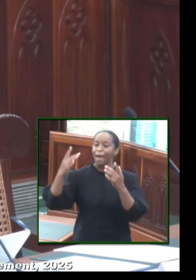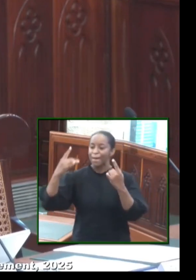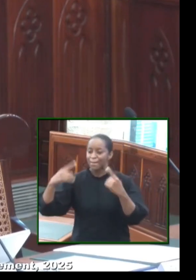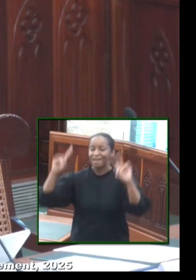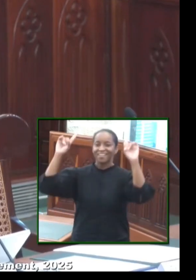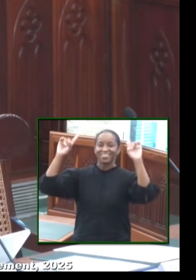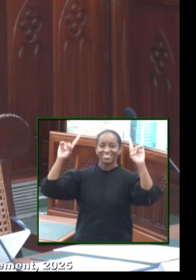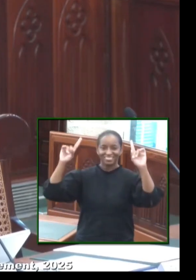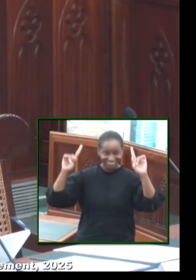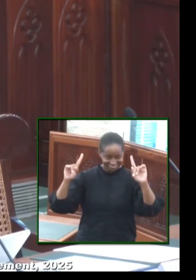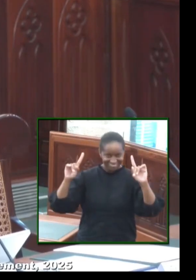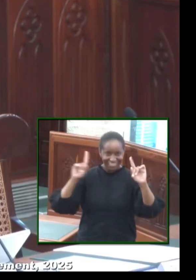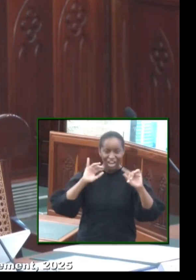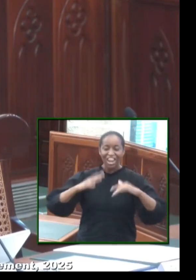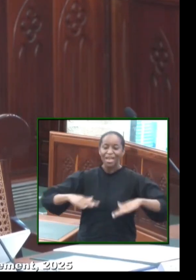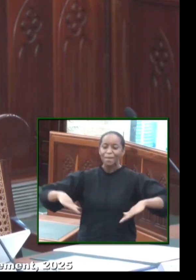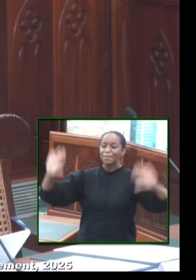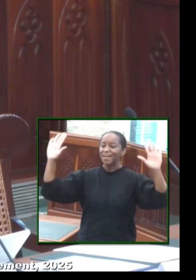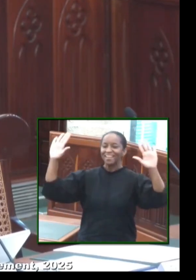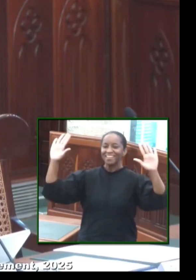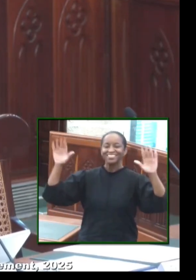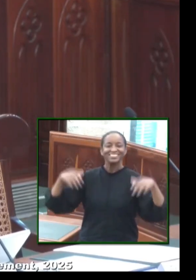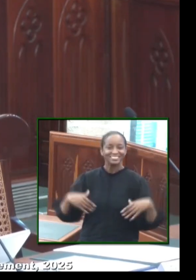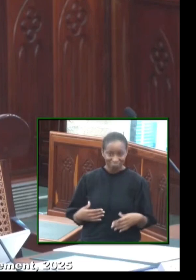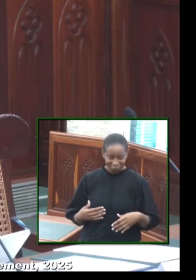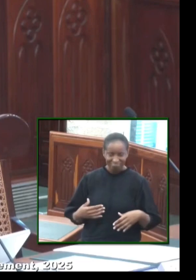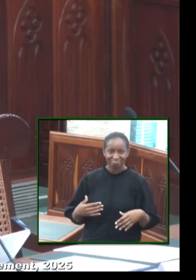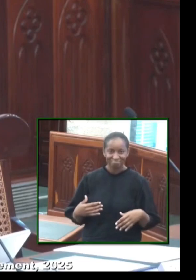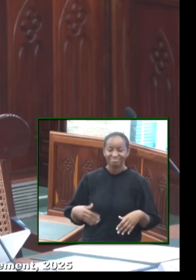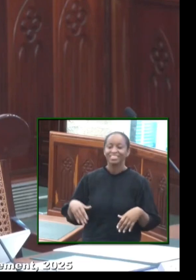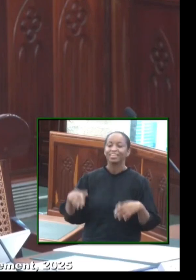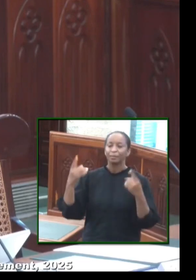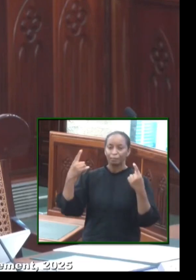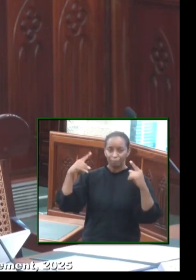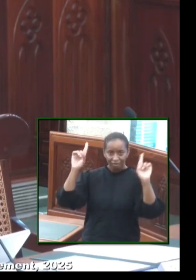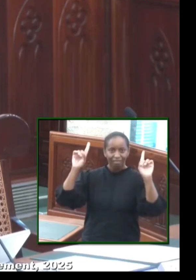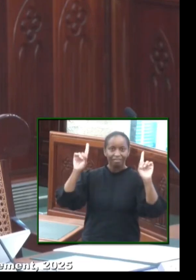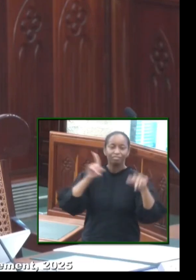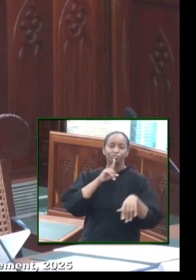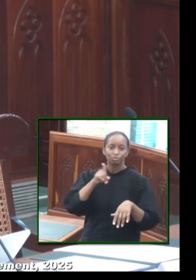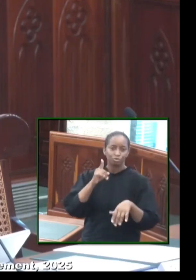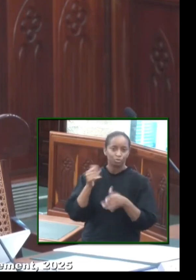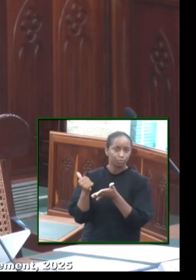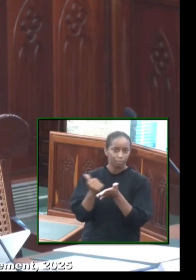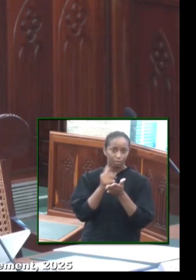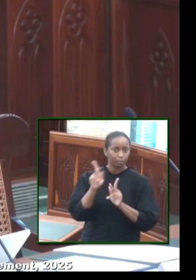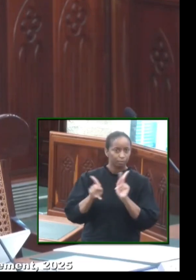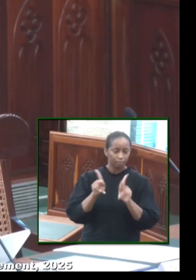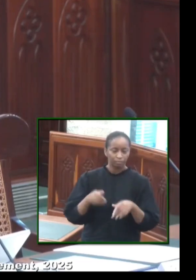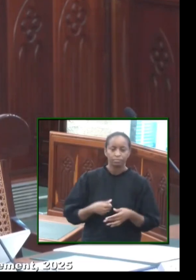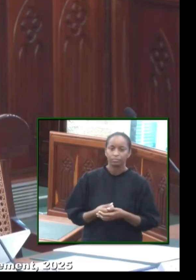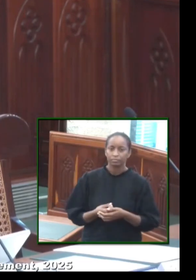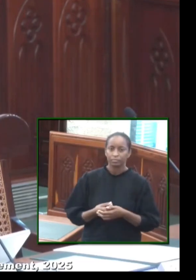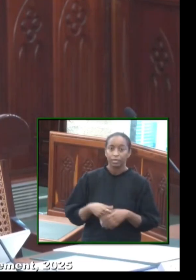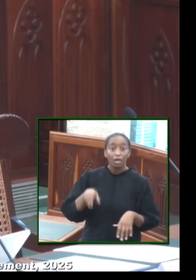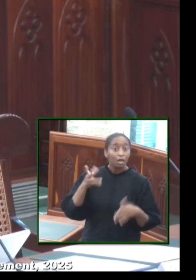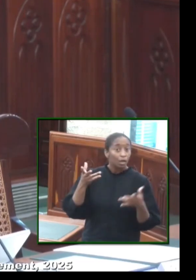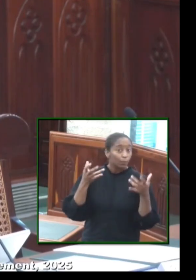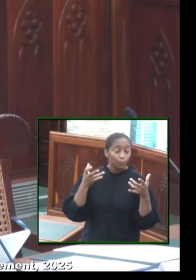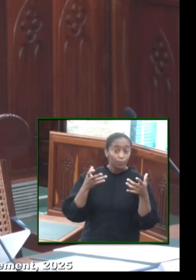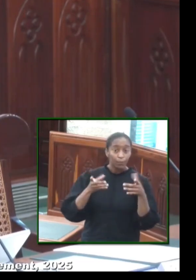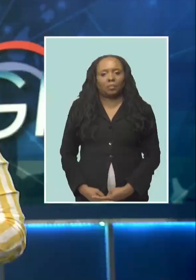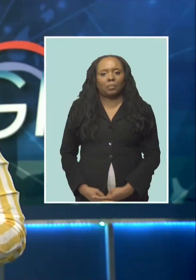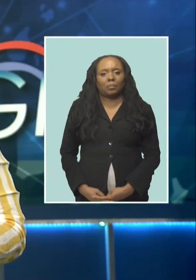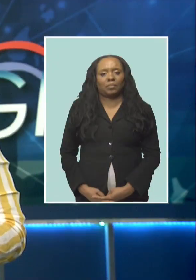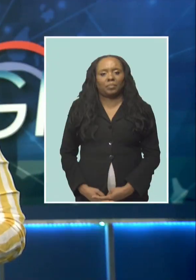that he has to bring digital transformation to the country with the help of the ministry of which he's a